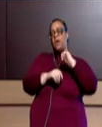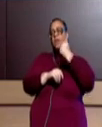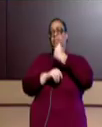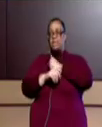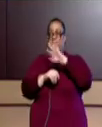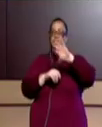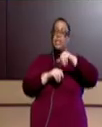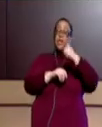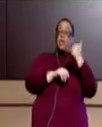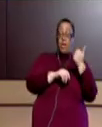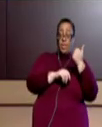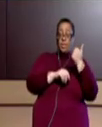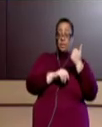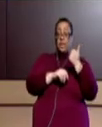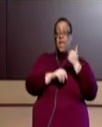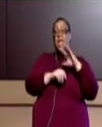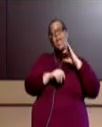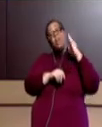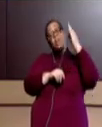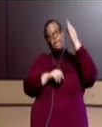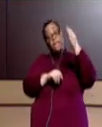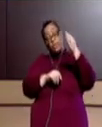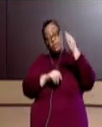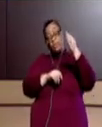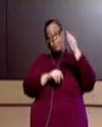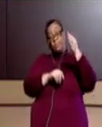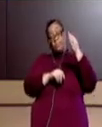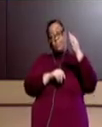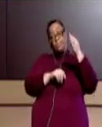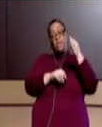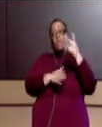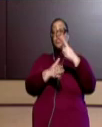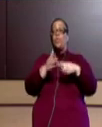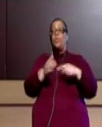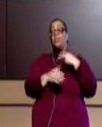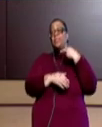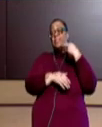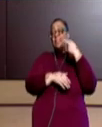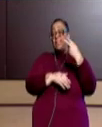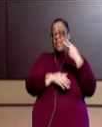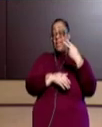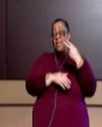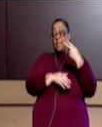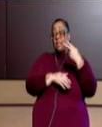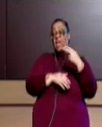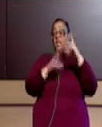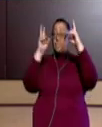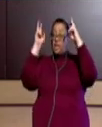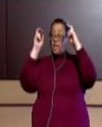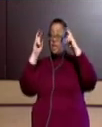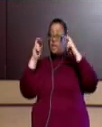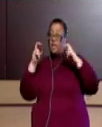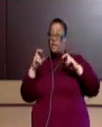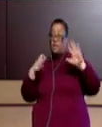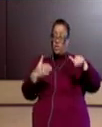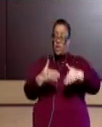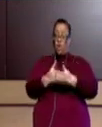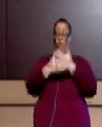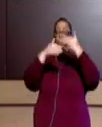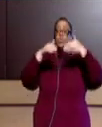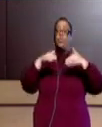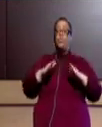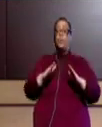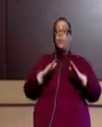see others and how we see our future and God. And so what they're seeing is they're looking at themselves in a whole new way, and